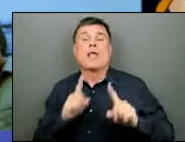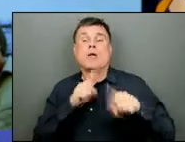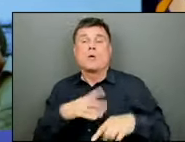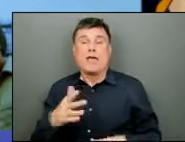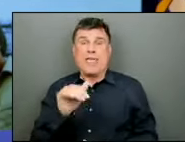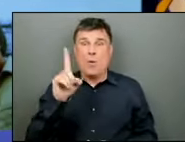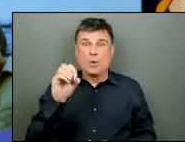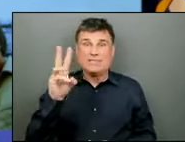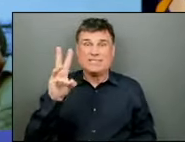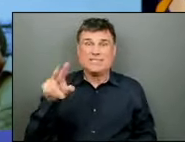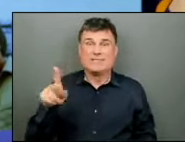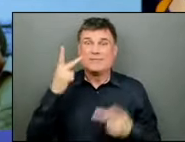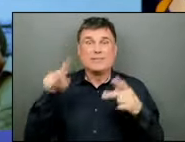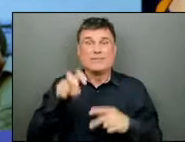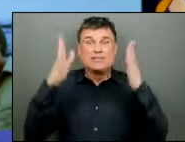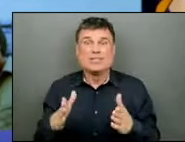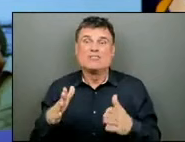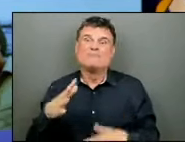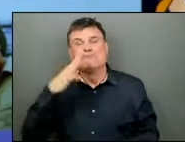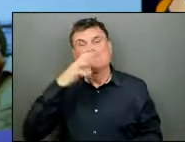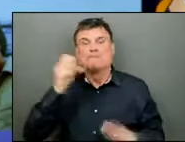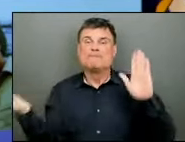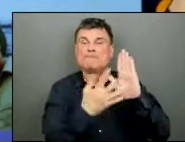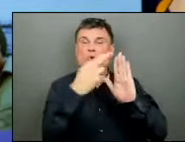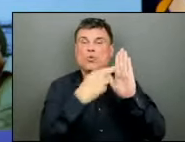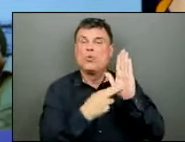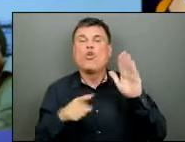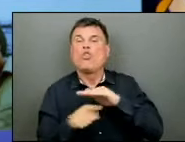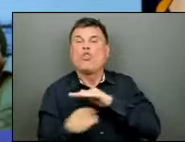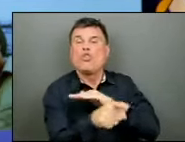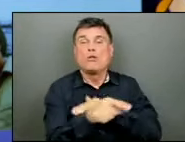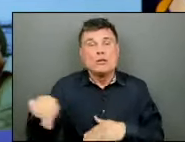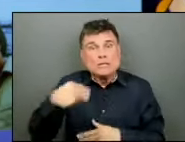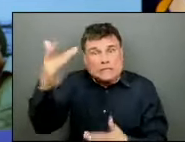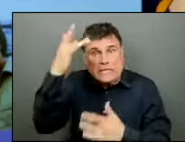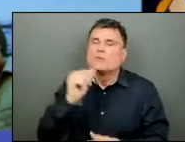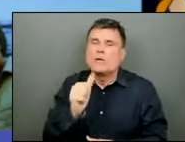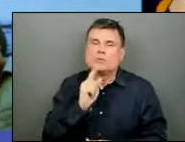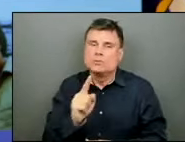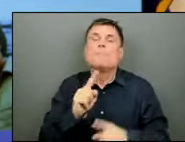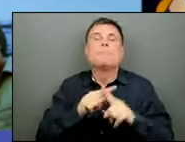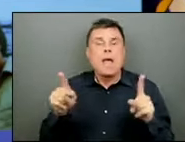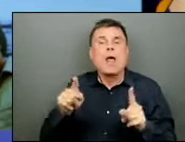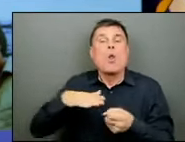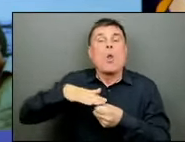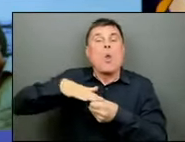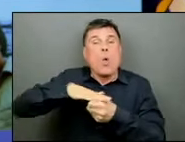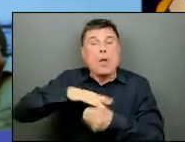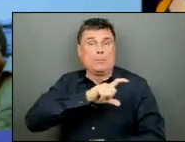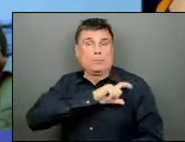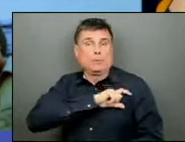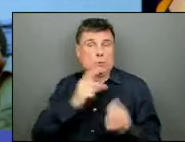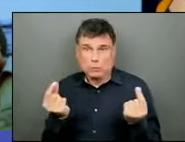quarantine rules were infected. But what I can tell you is that local law enforcement, through public